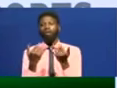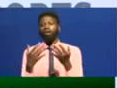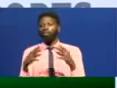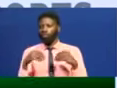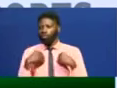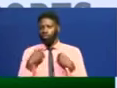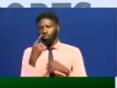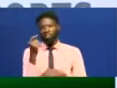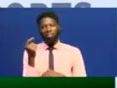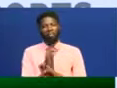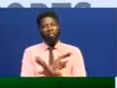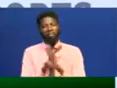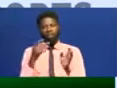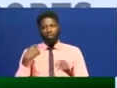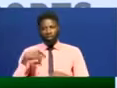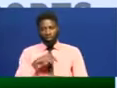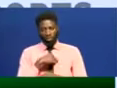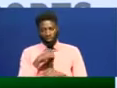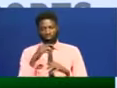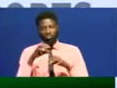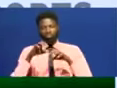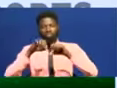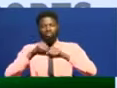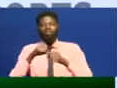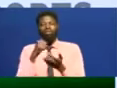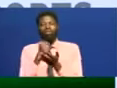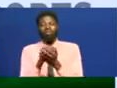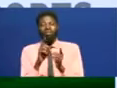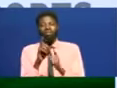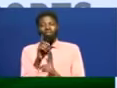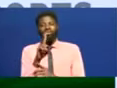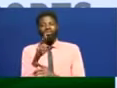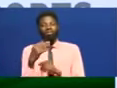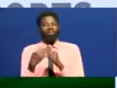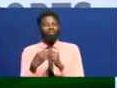We took office on 28th of October.